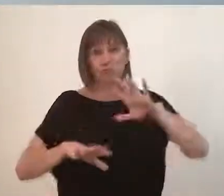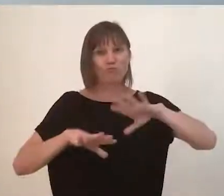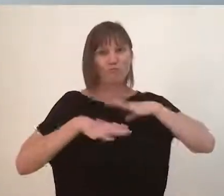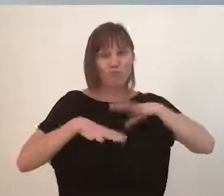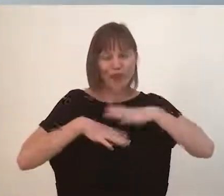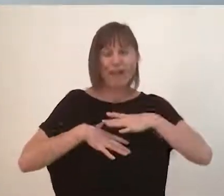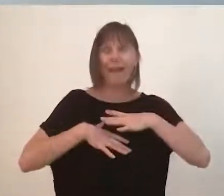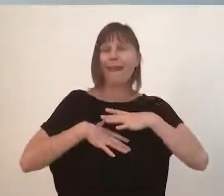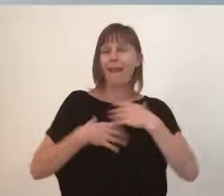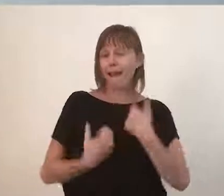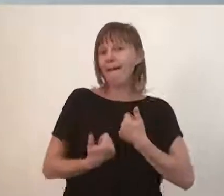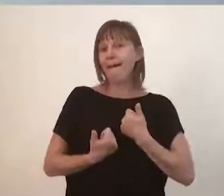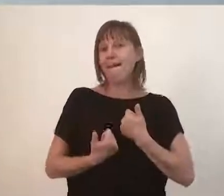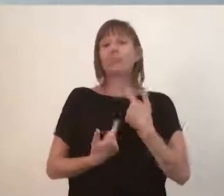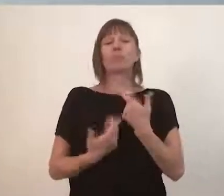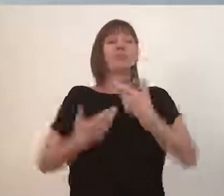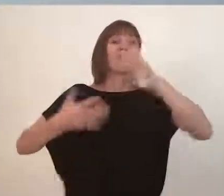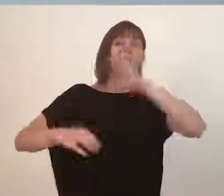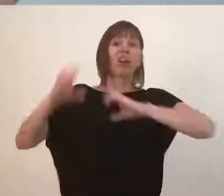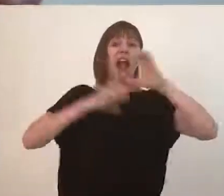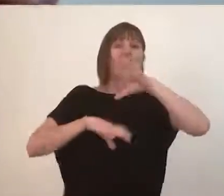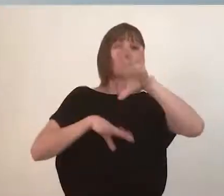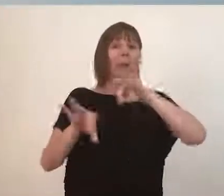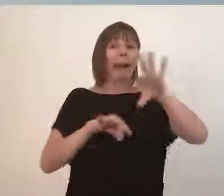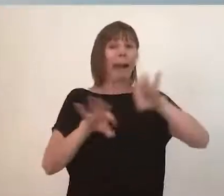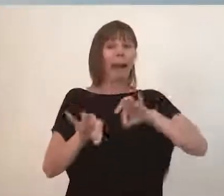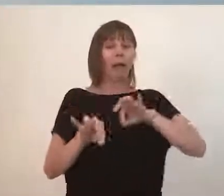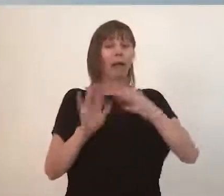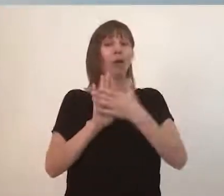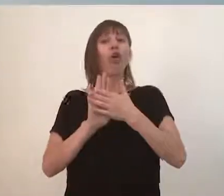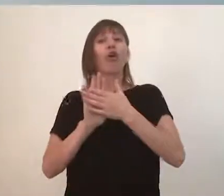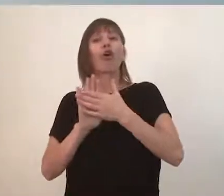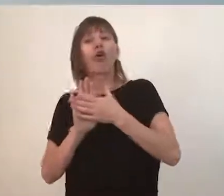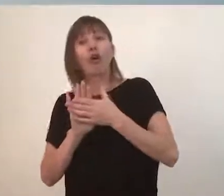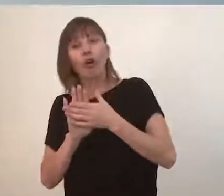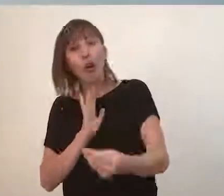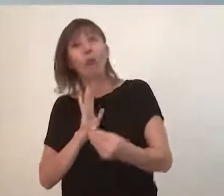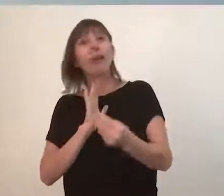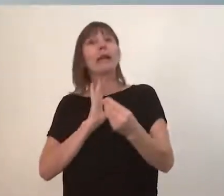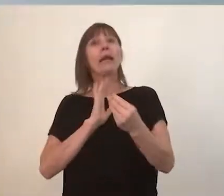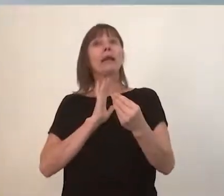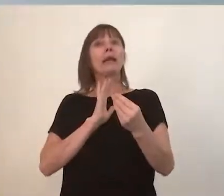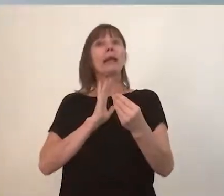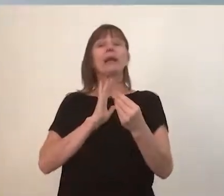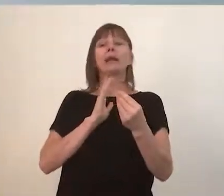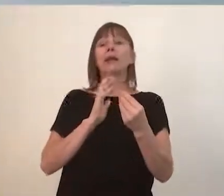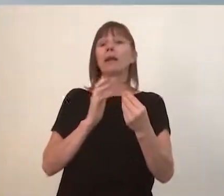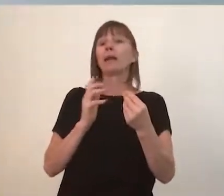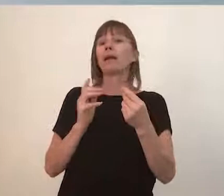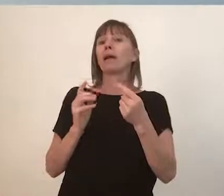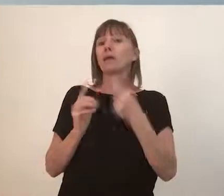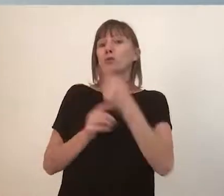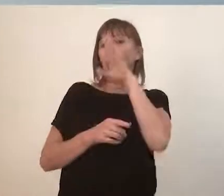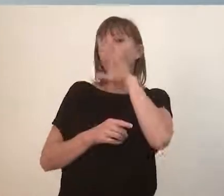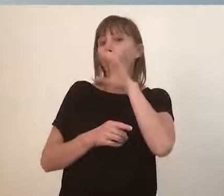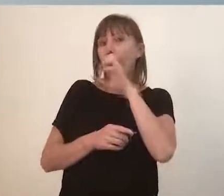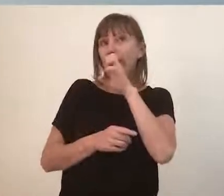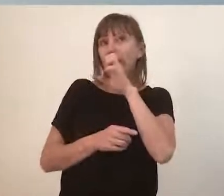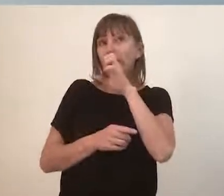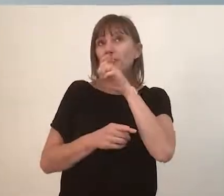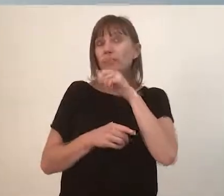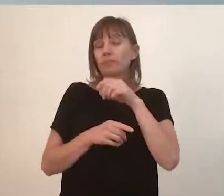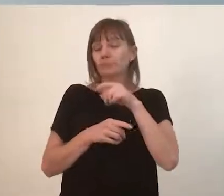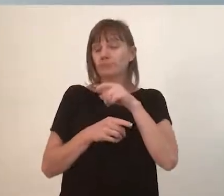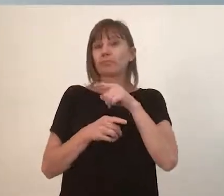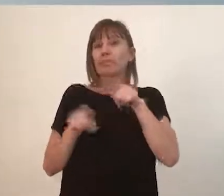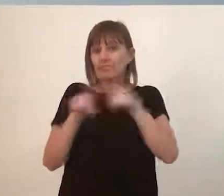This is a look. Already it's a look. And so whatever colours you choose, just copy exactly where you've placed it. So since